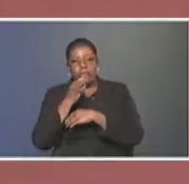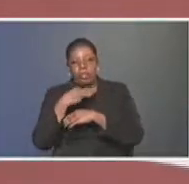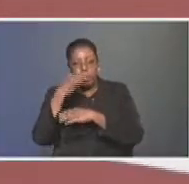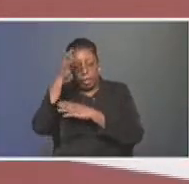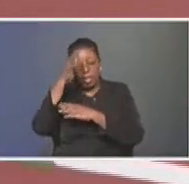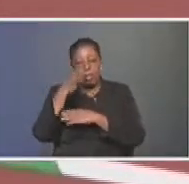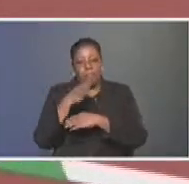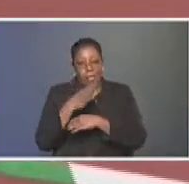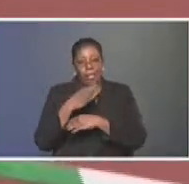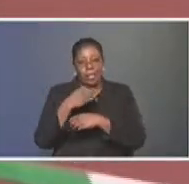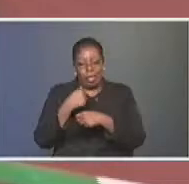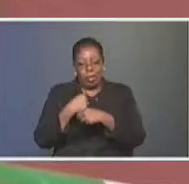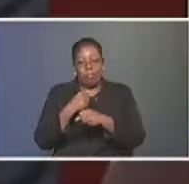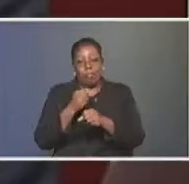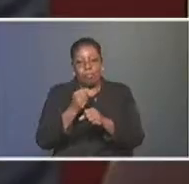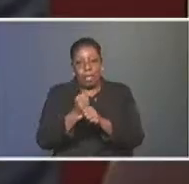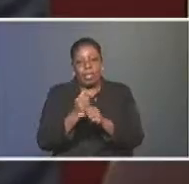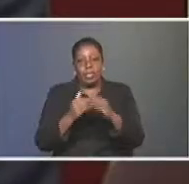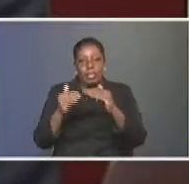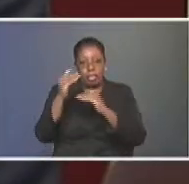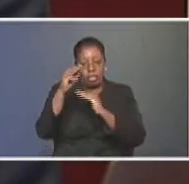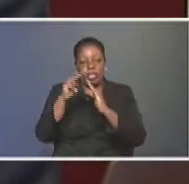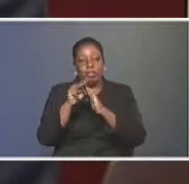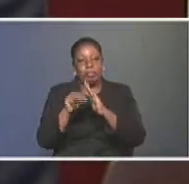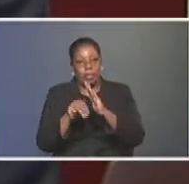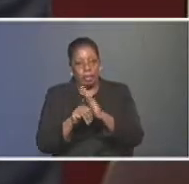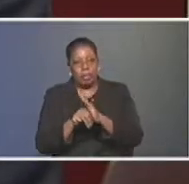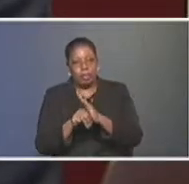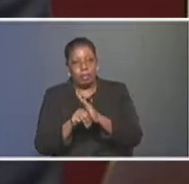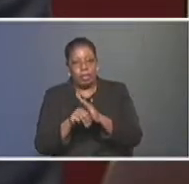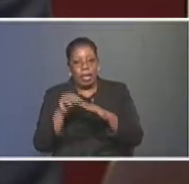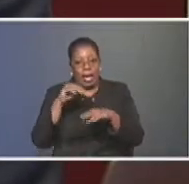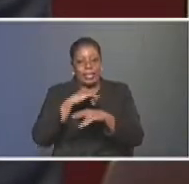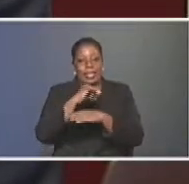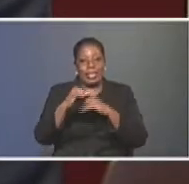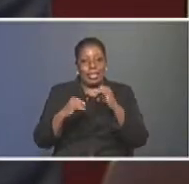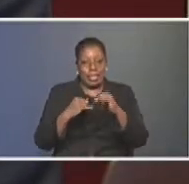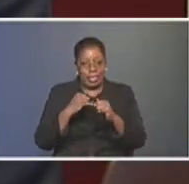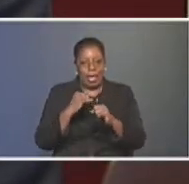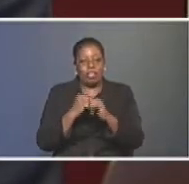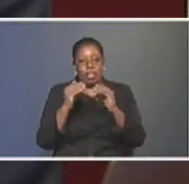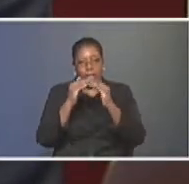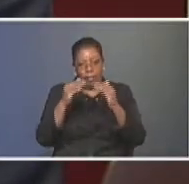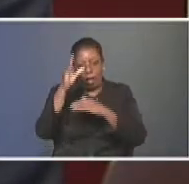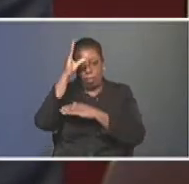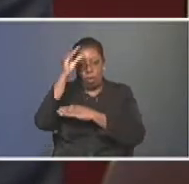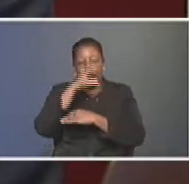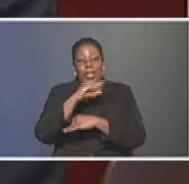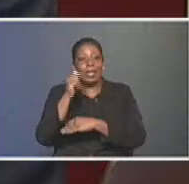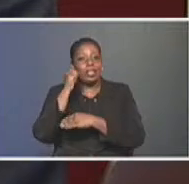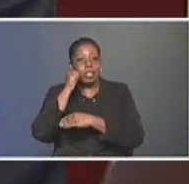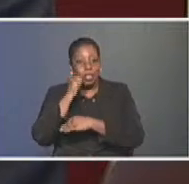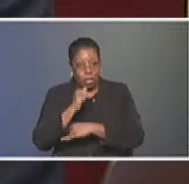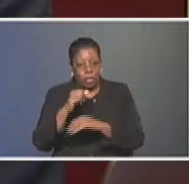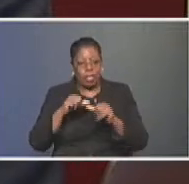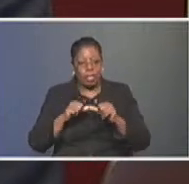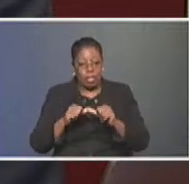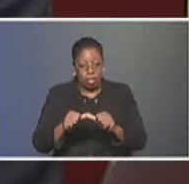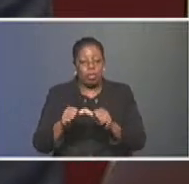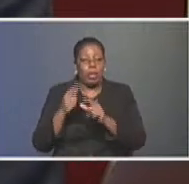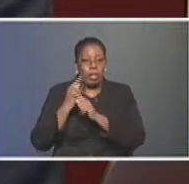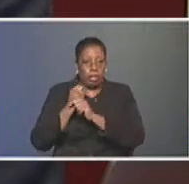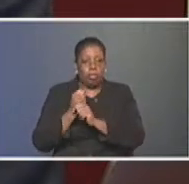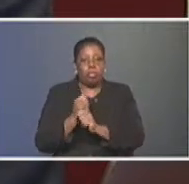making strides at that international level, so that our boys and girls can look forward to continuing a